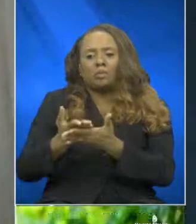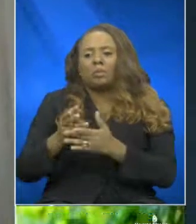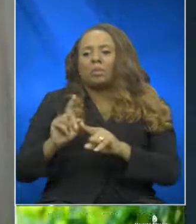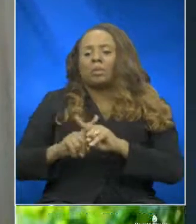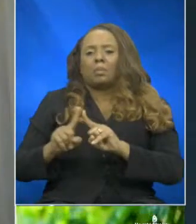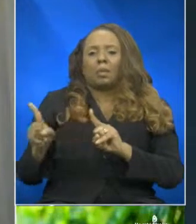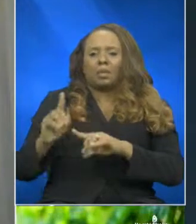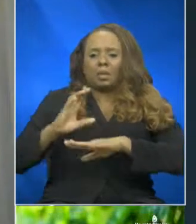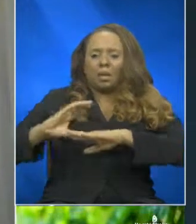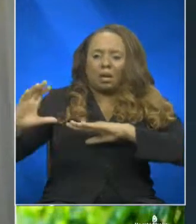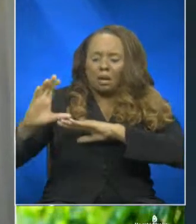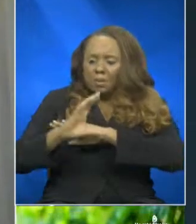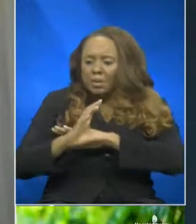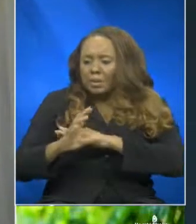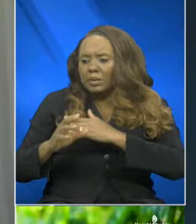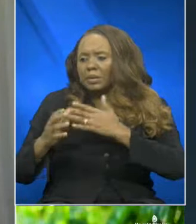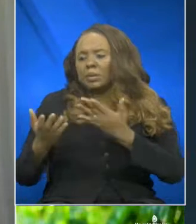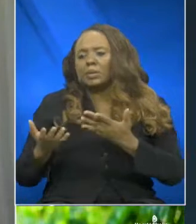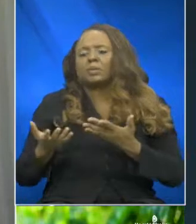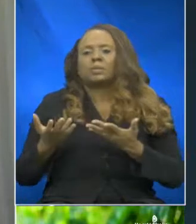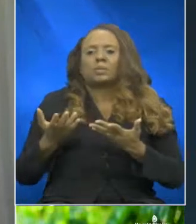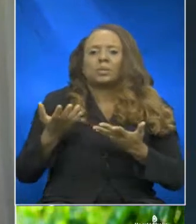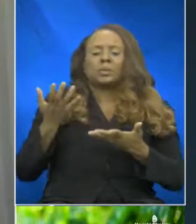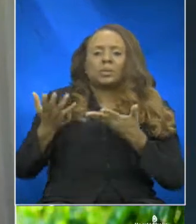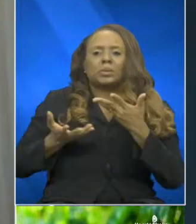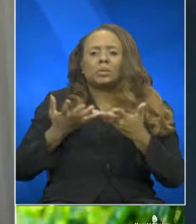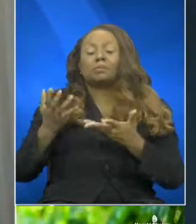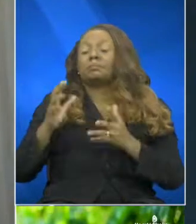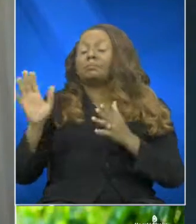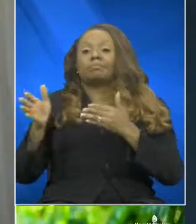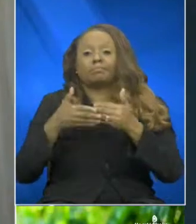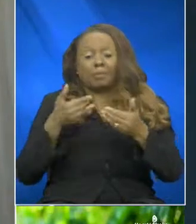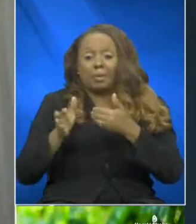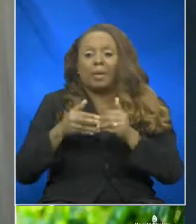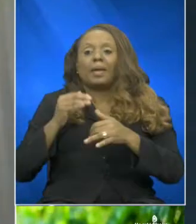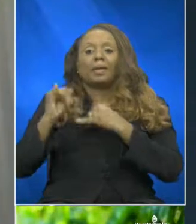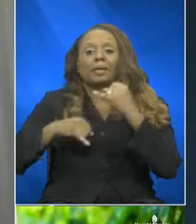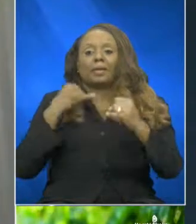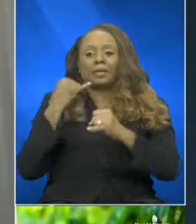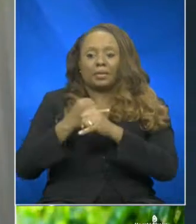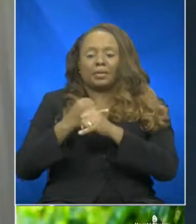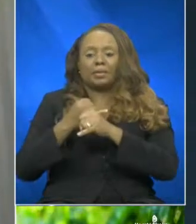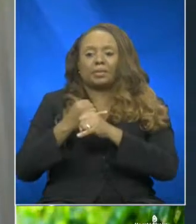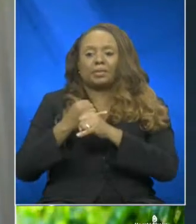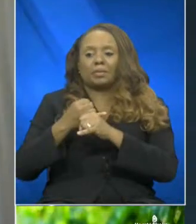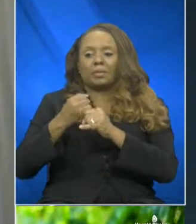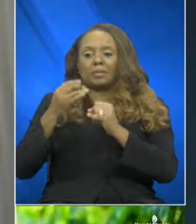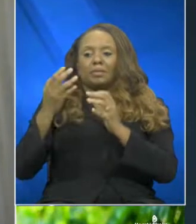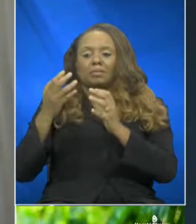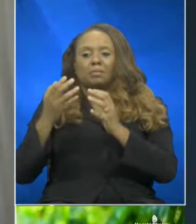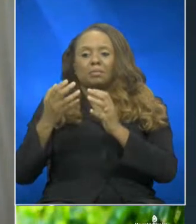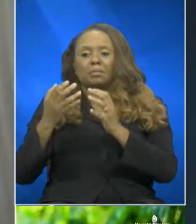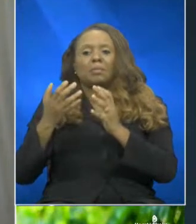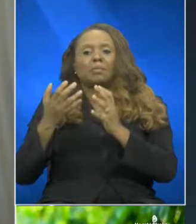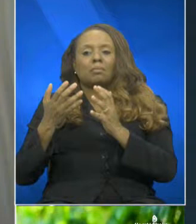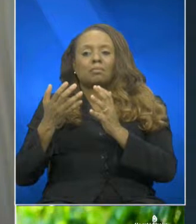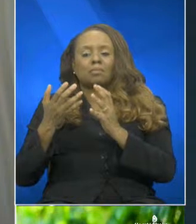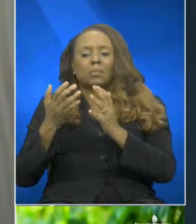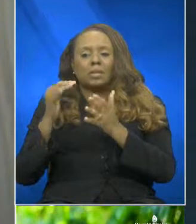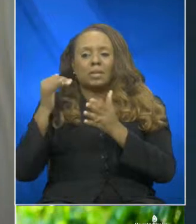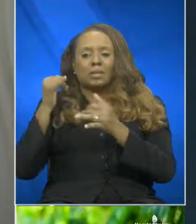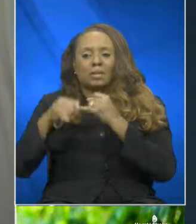delineate. But nonetheless, the international literature has shown that blacks are twice as